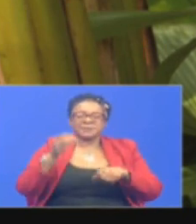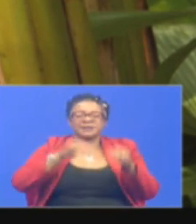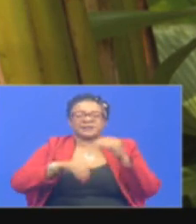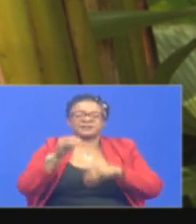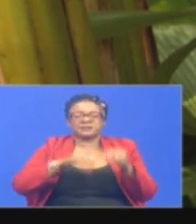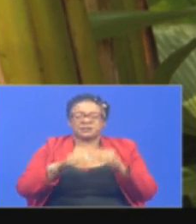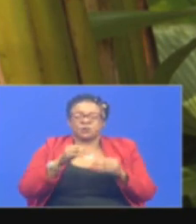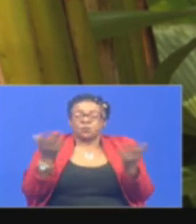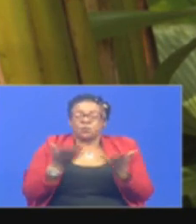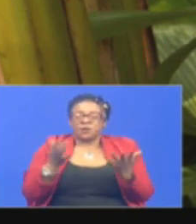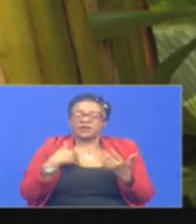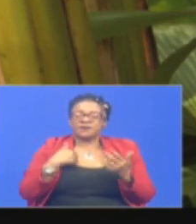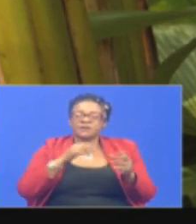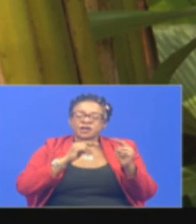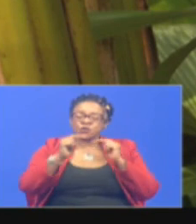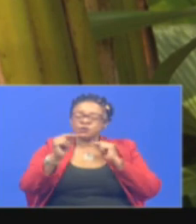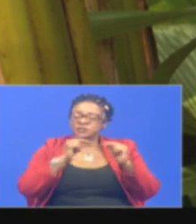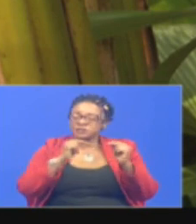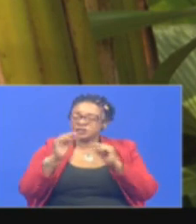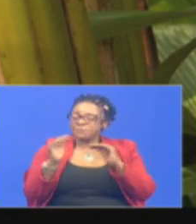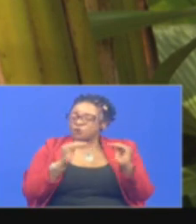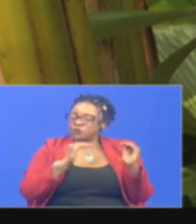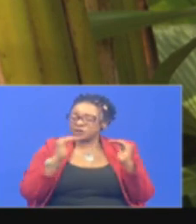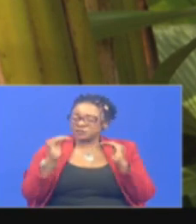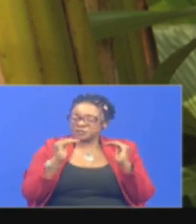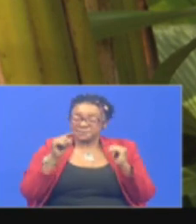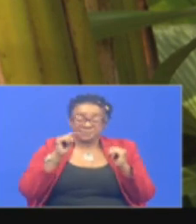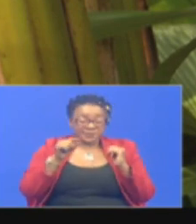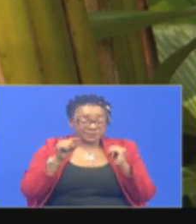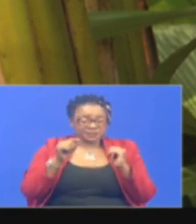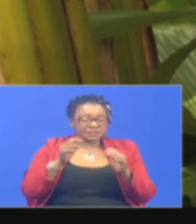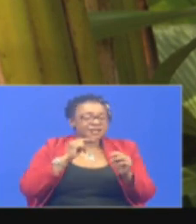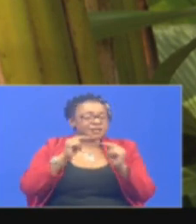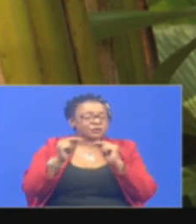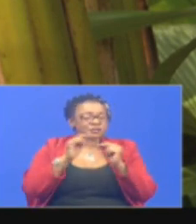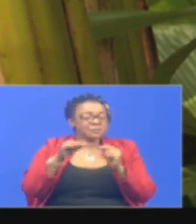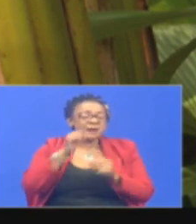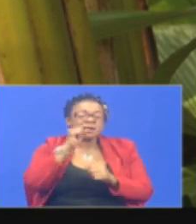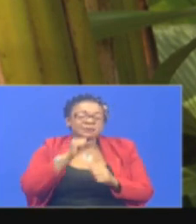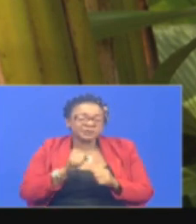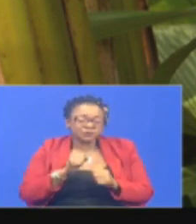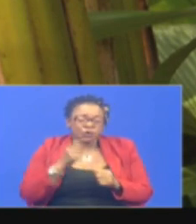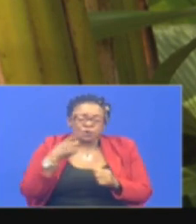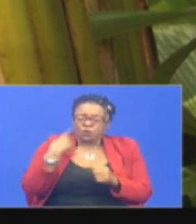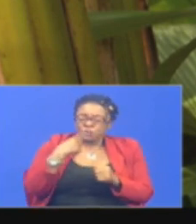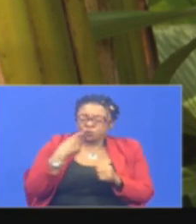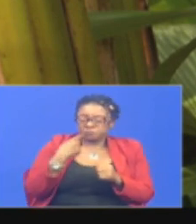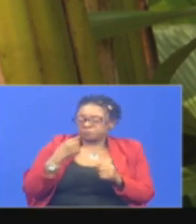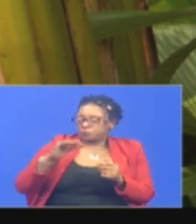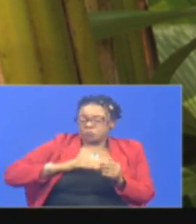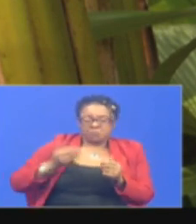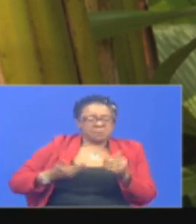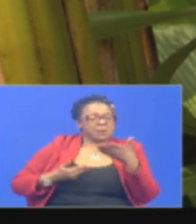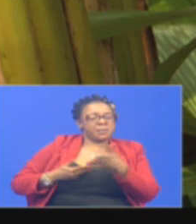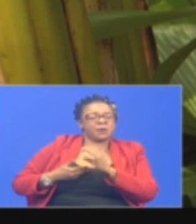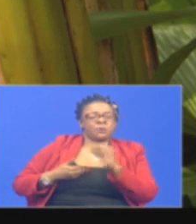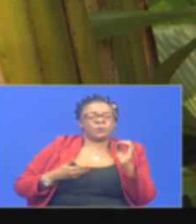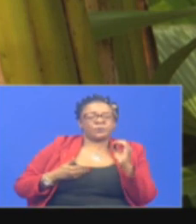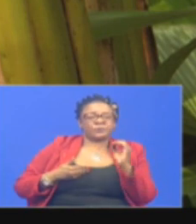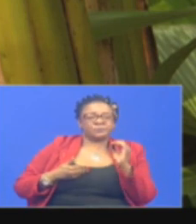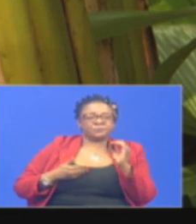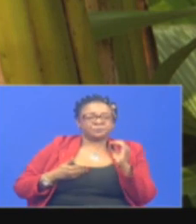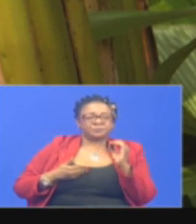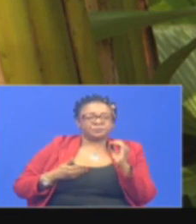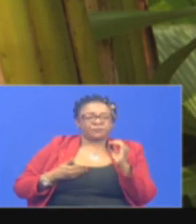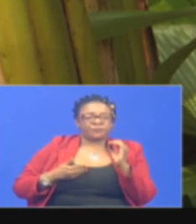democracy. And that negotiated democracy is negotiated by elders, of whom none are women, of whom embody